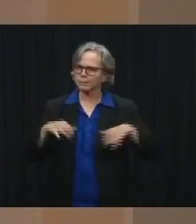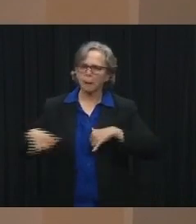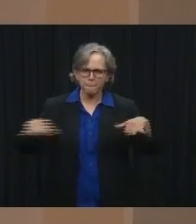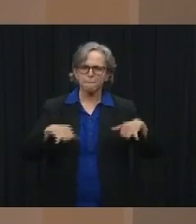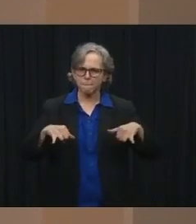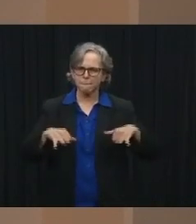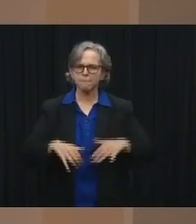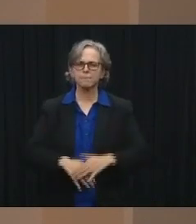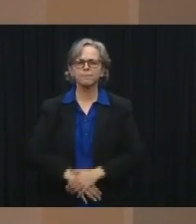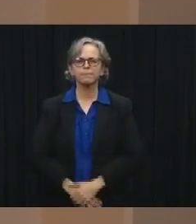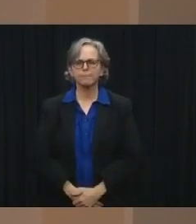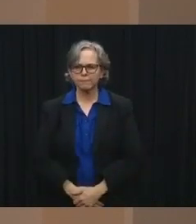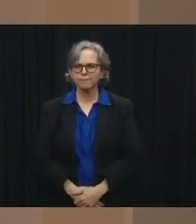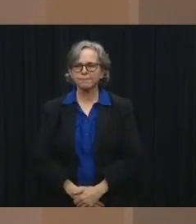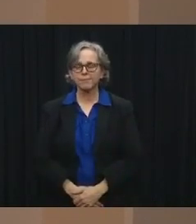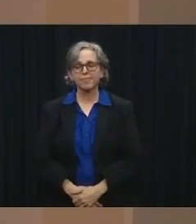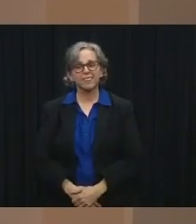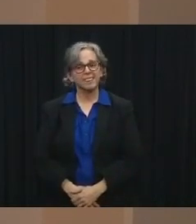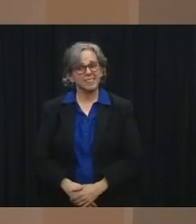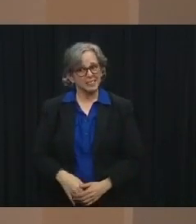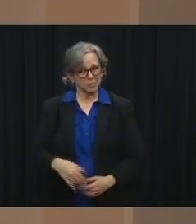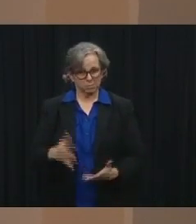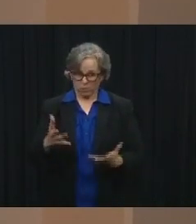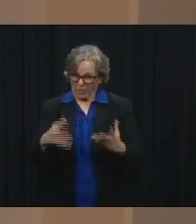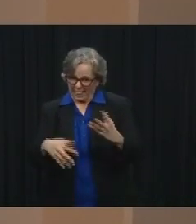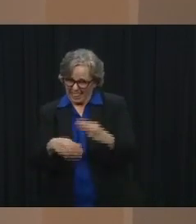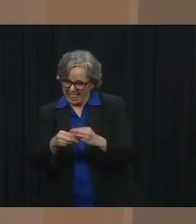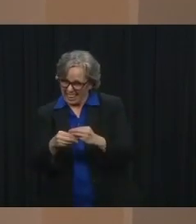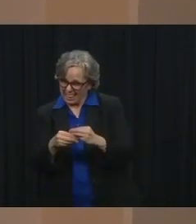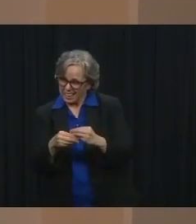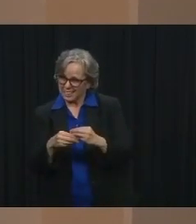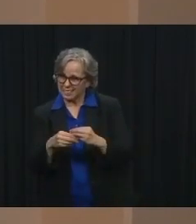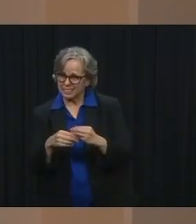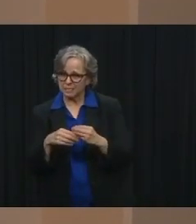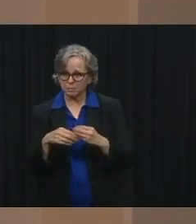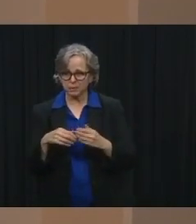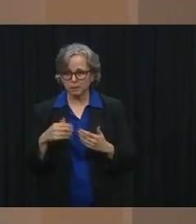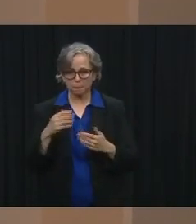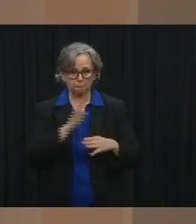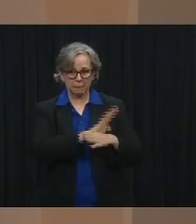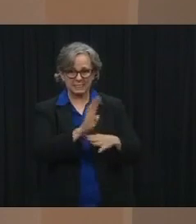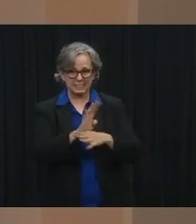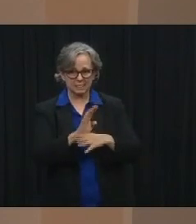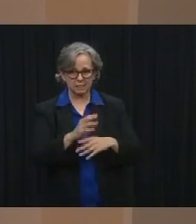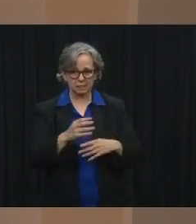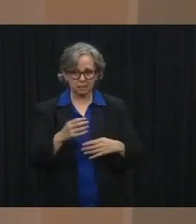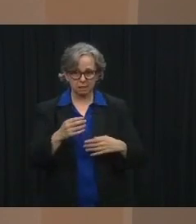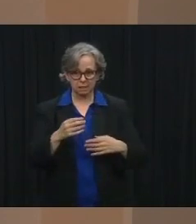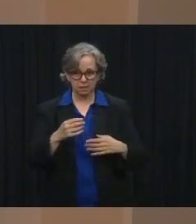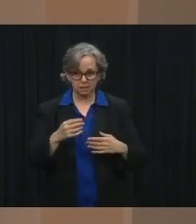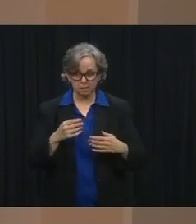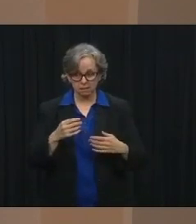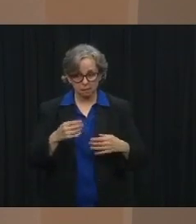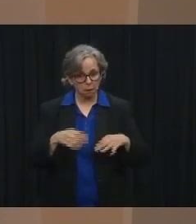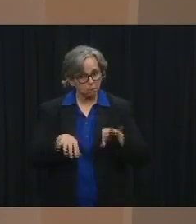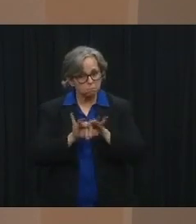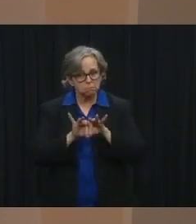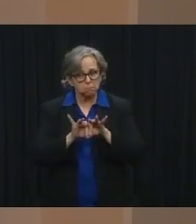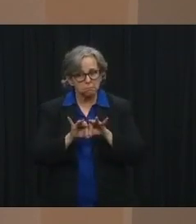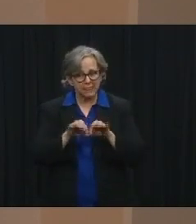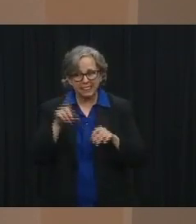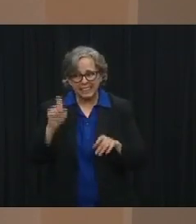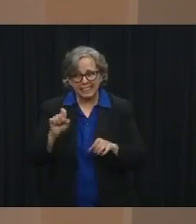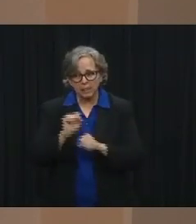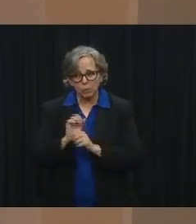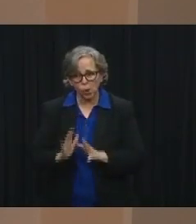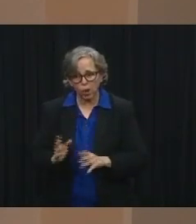as we do this and we say this, there are still businesses out there that are essential, and they need their employees to be able to come to work to